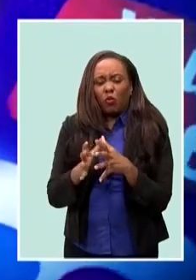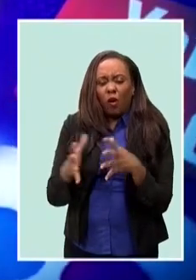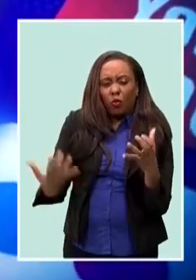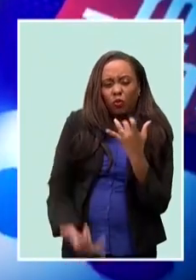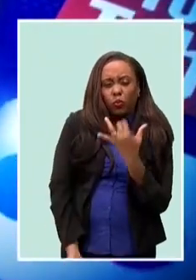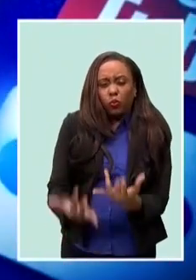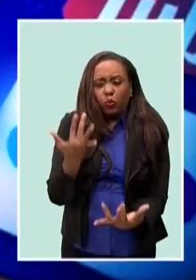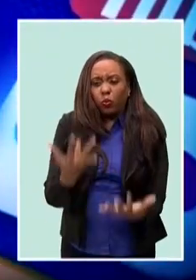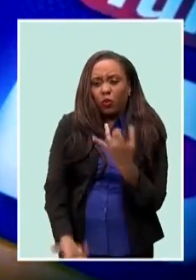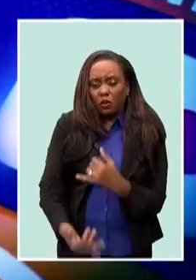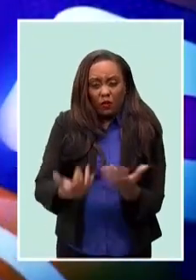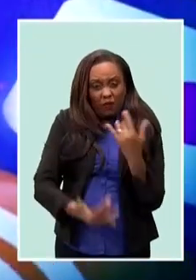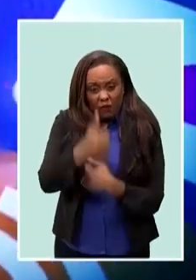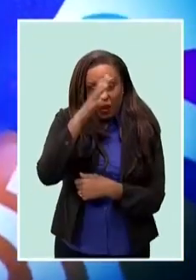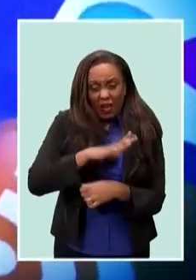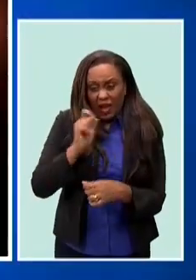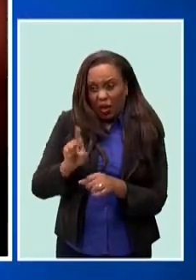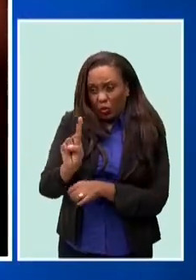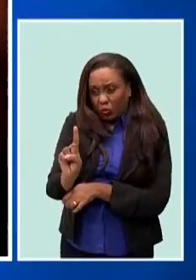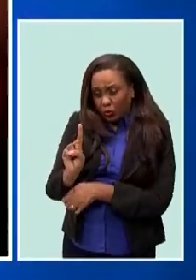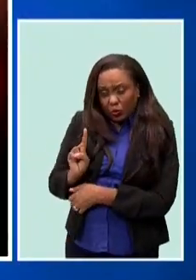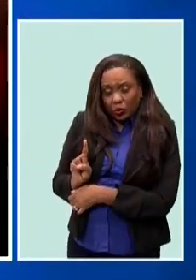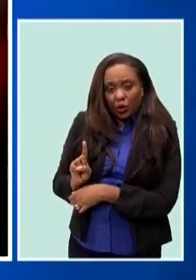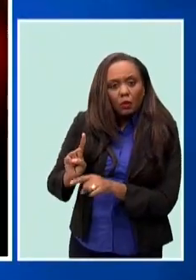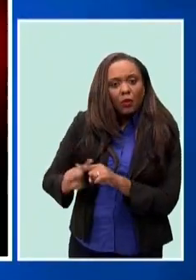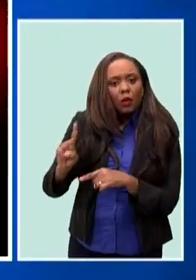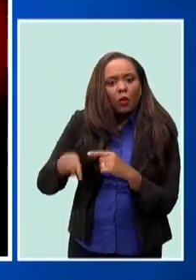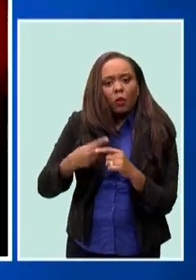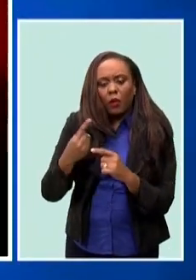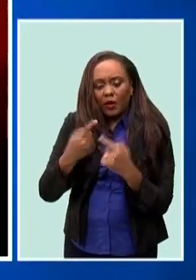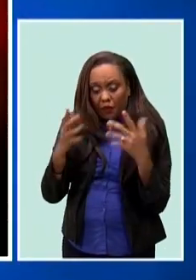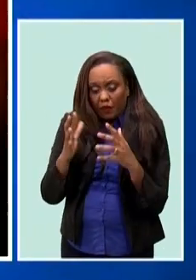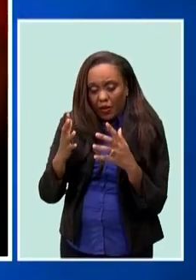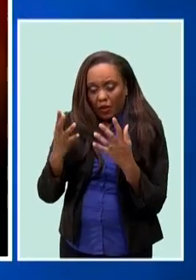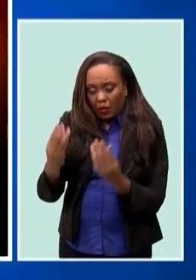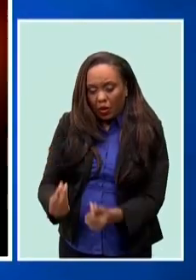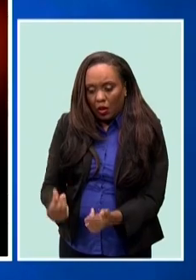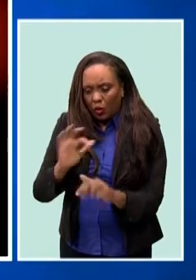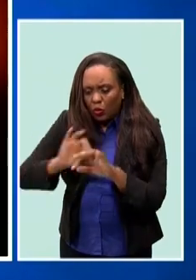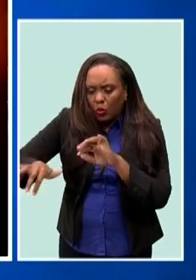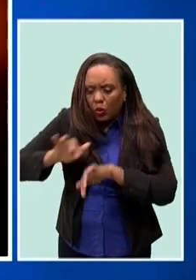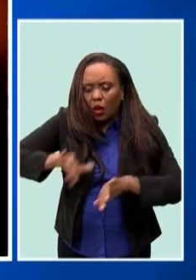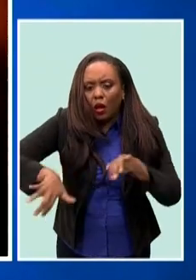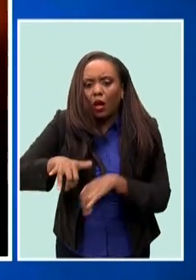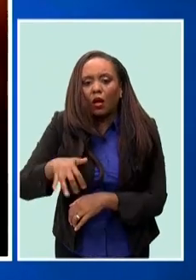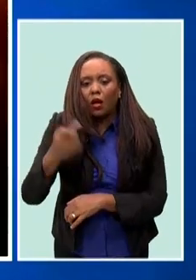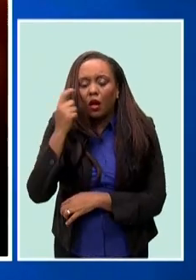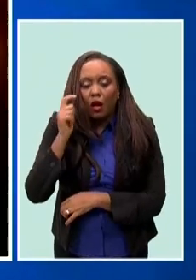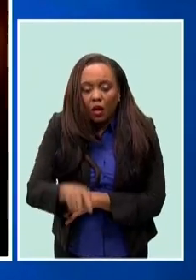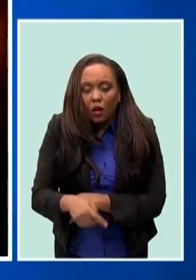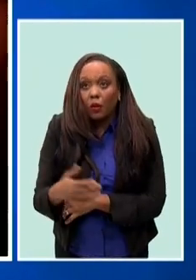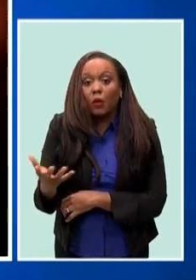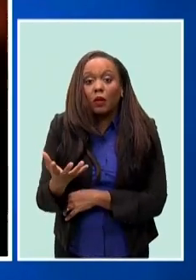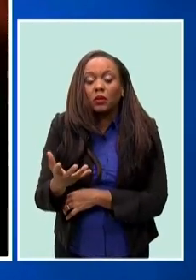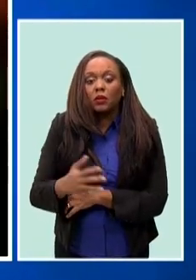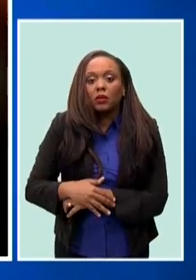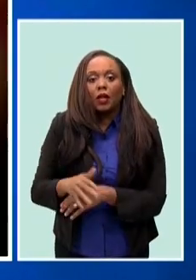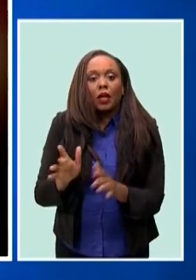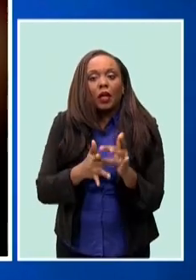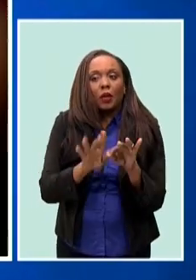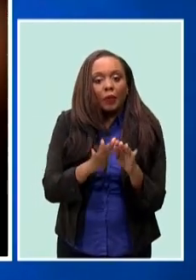that the firefighters had to back away. But then when they sifted through the rubble afterwards, Firefighters found their Bibles